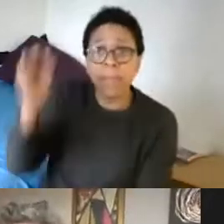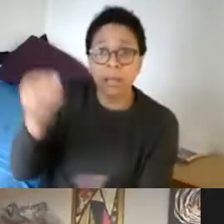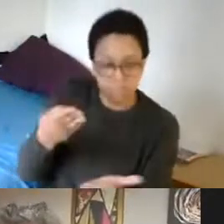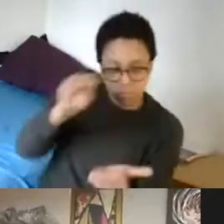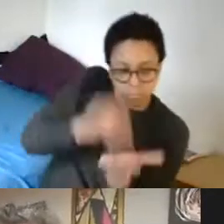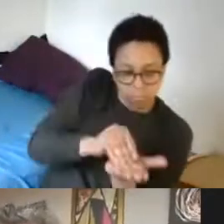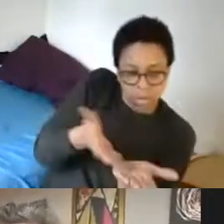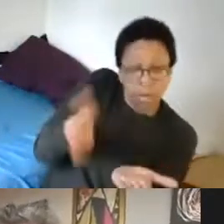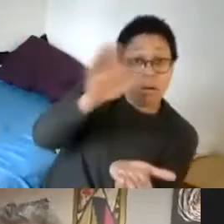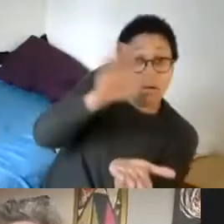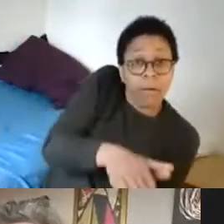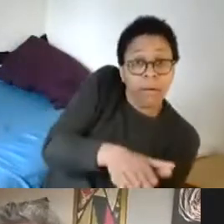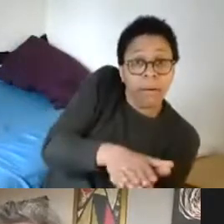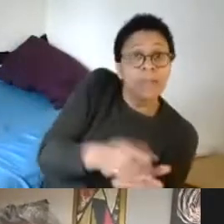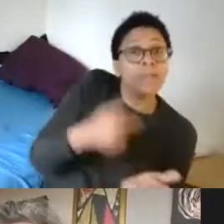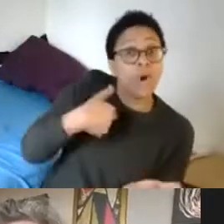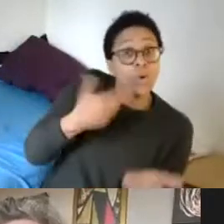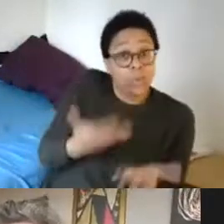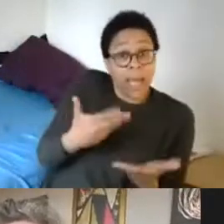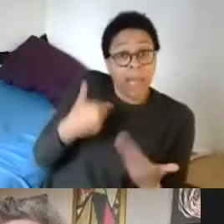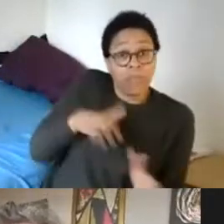my book of fairy tales called the